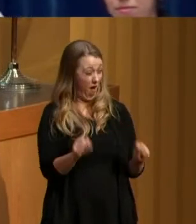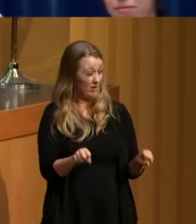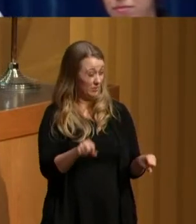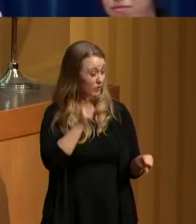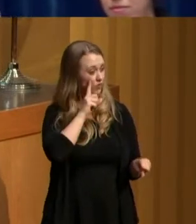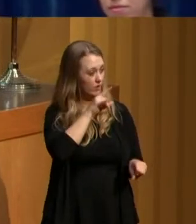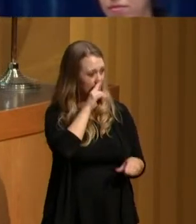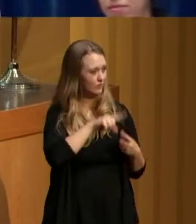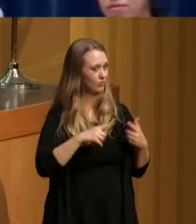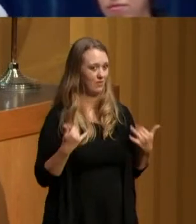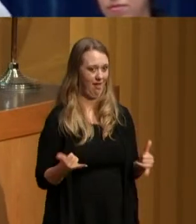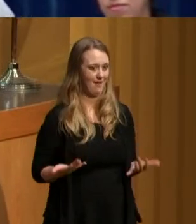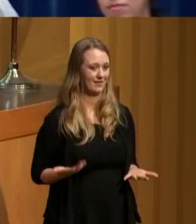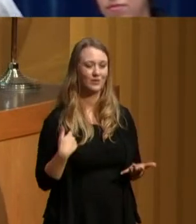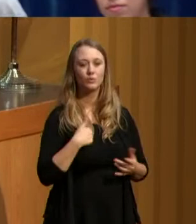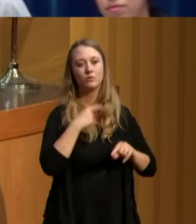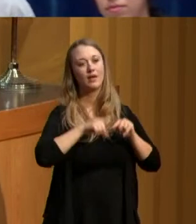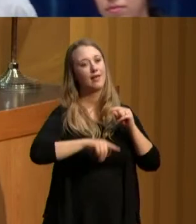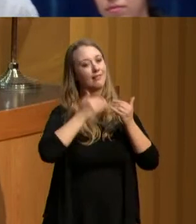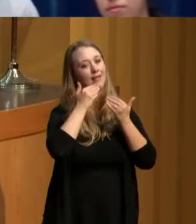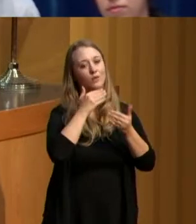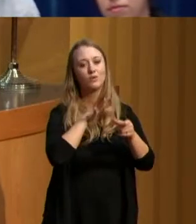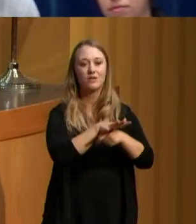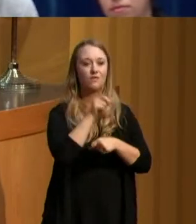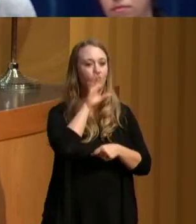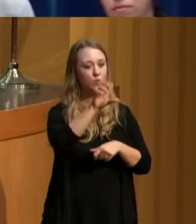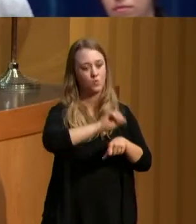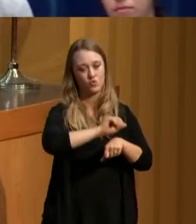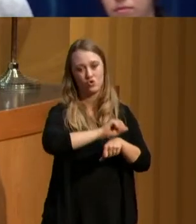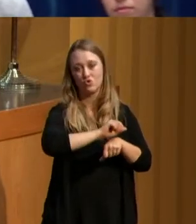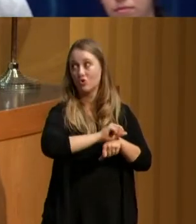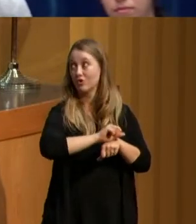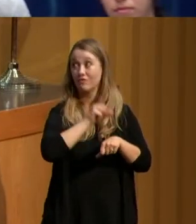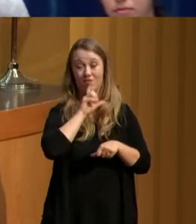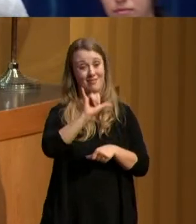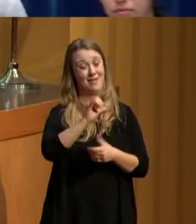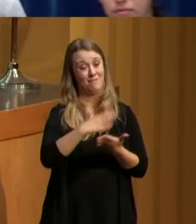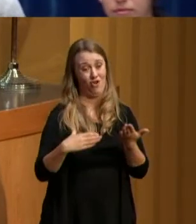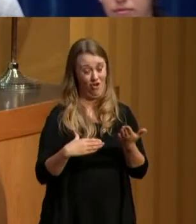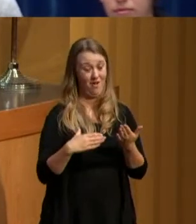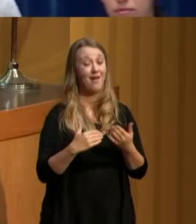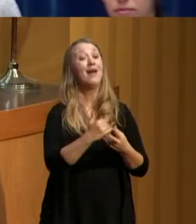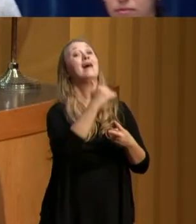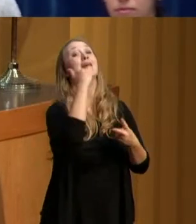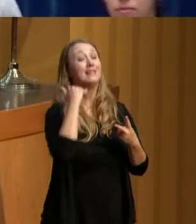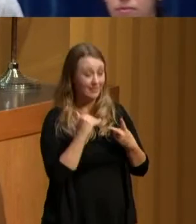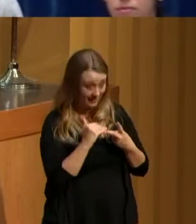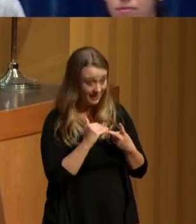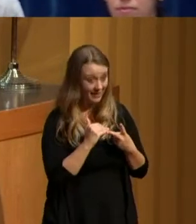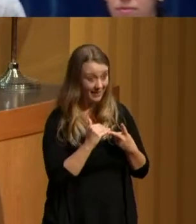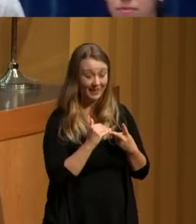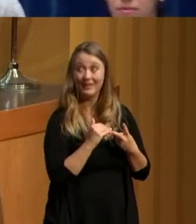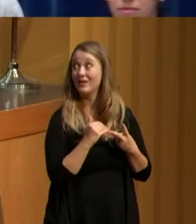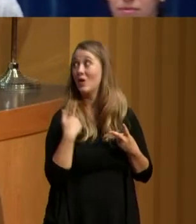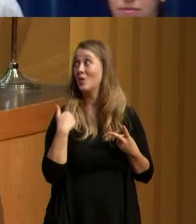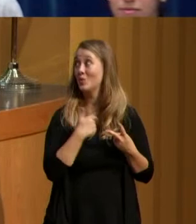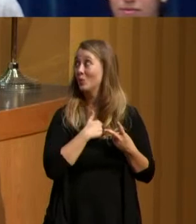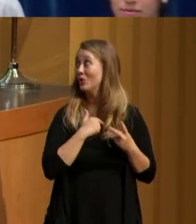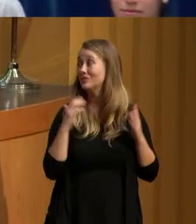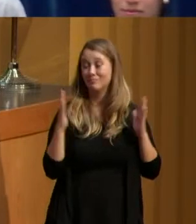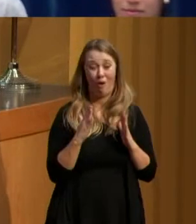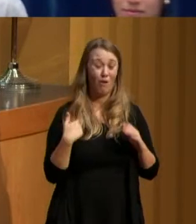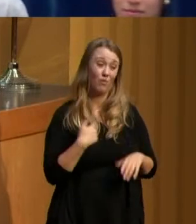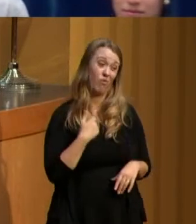play. We can't thank you guys enough for the work you put in for that part of it. And then the second part of it is we're small and we're always banged